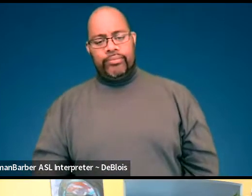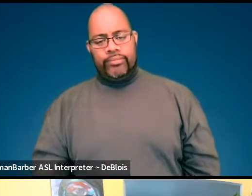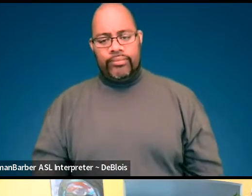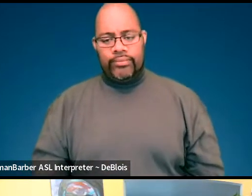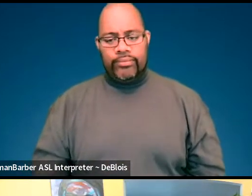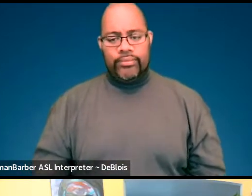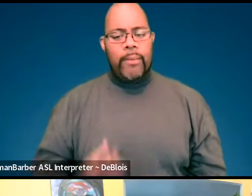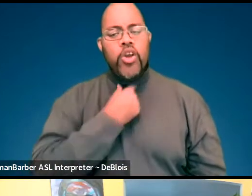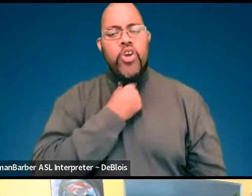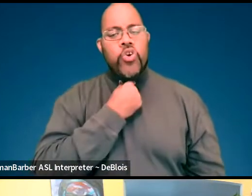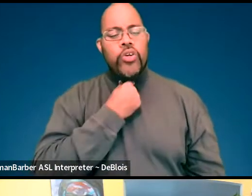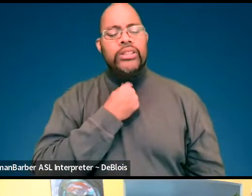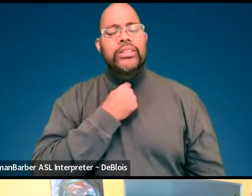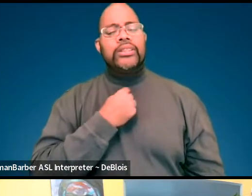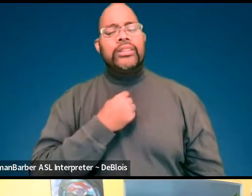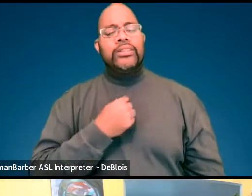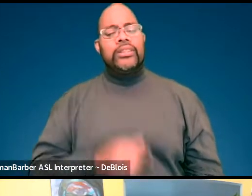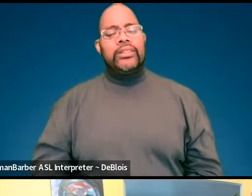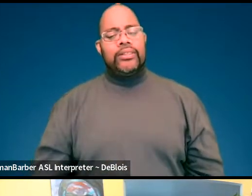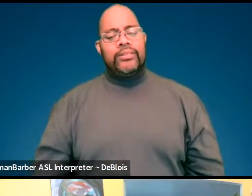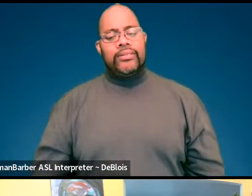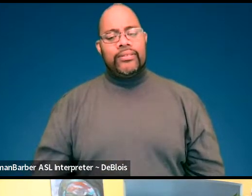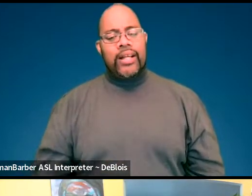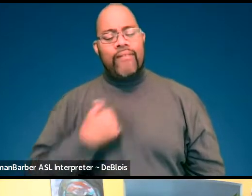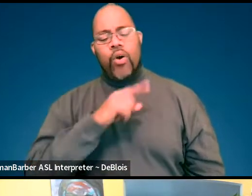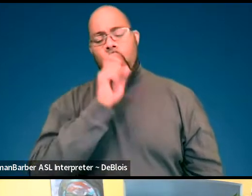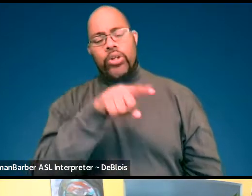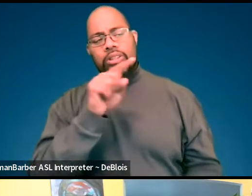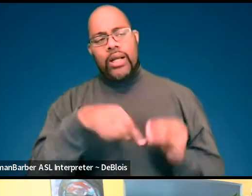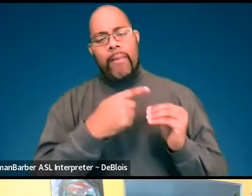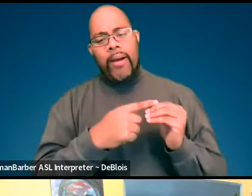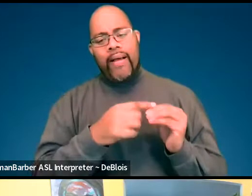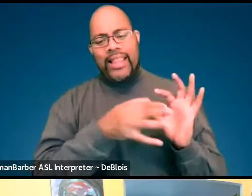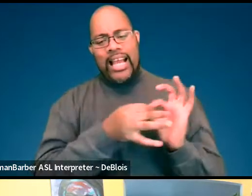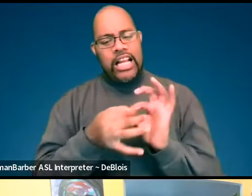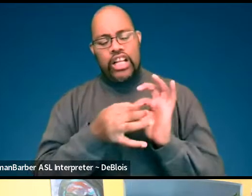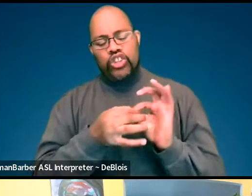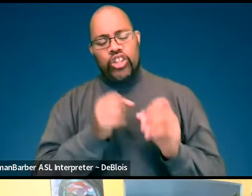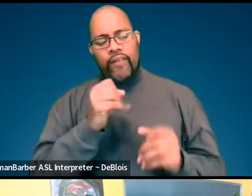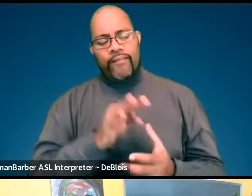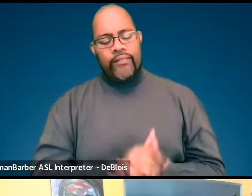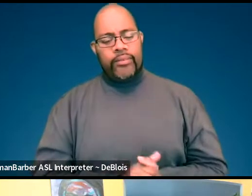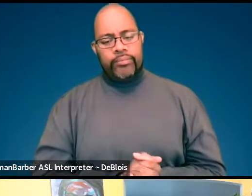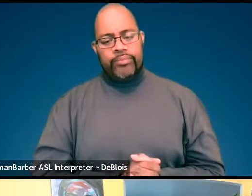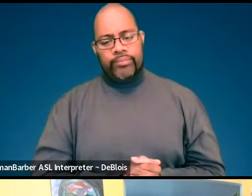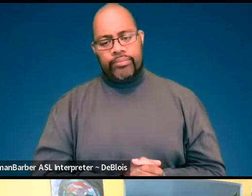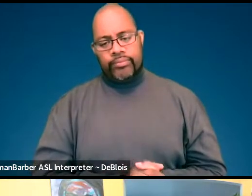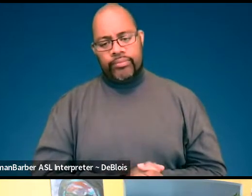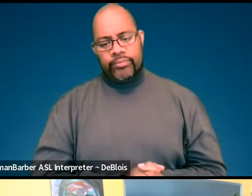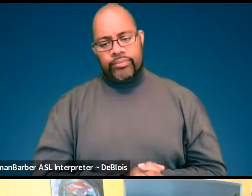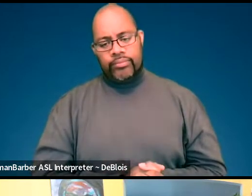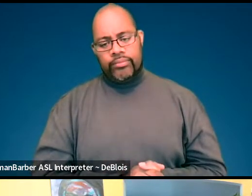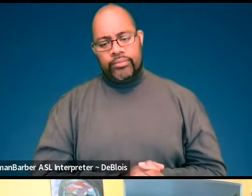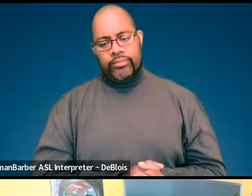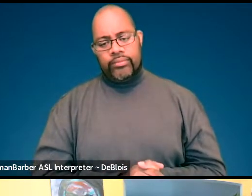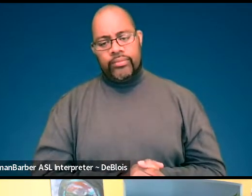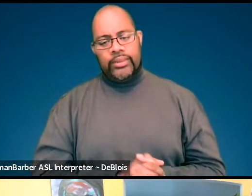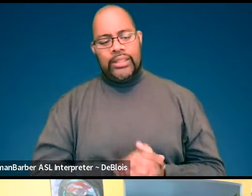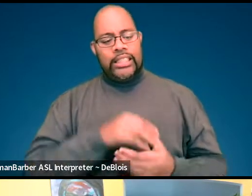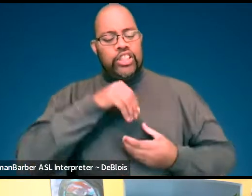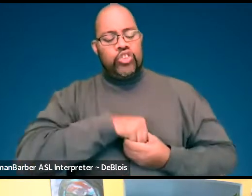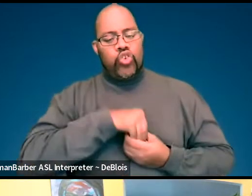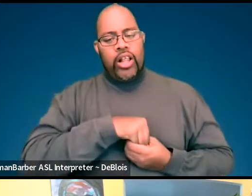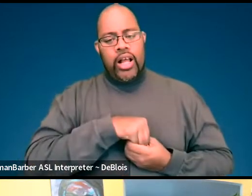I'm curious, this is not on our, I have a question about the connection of this